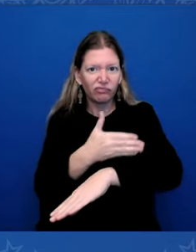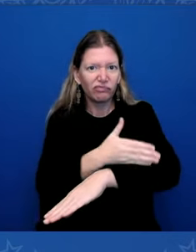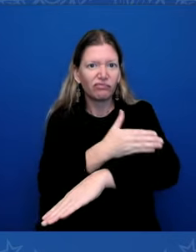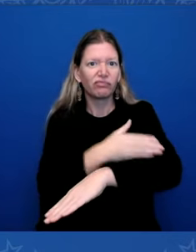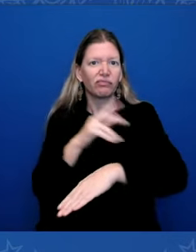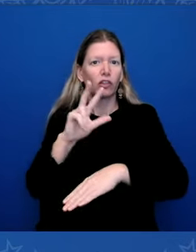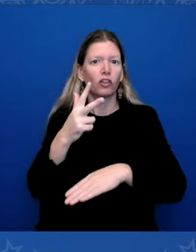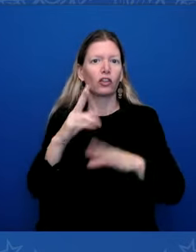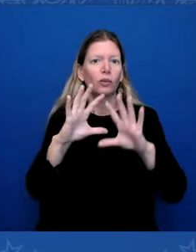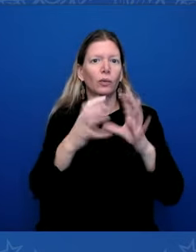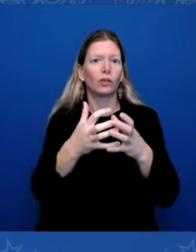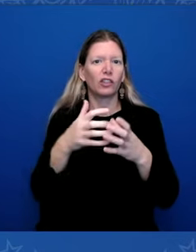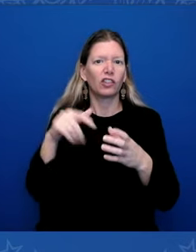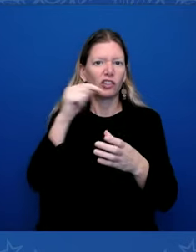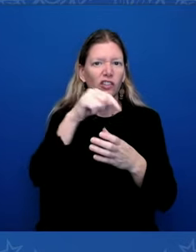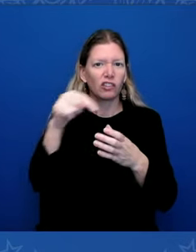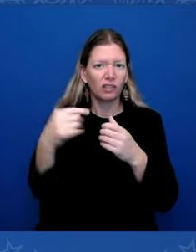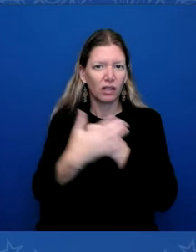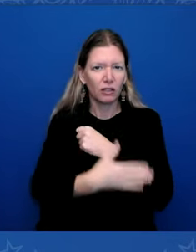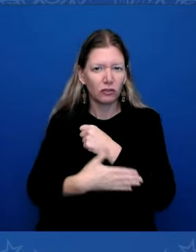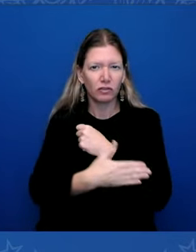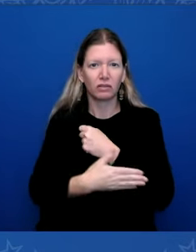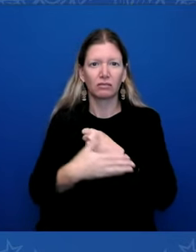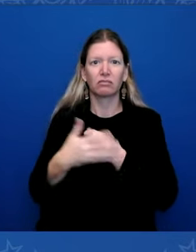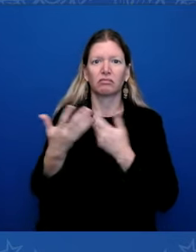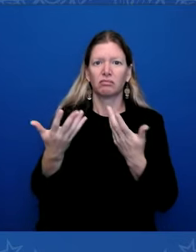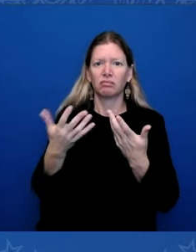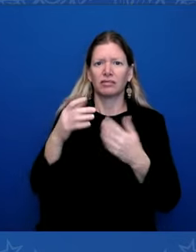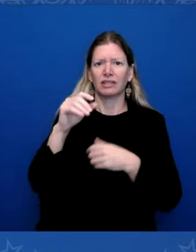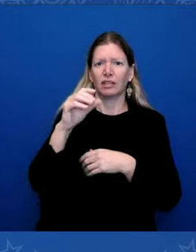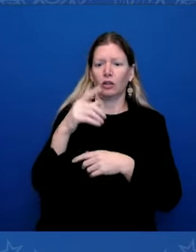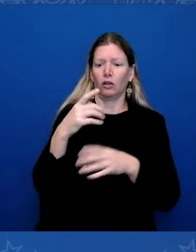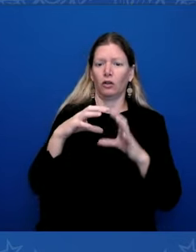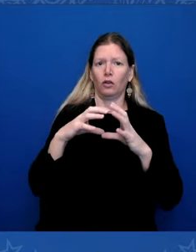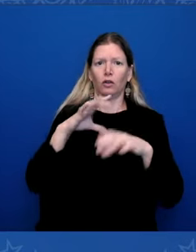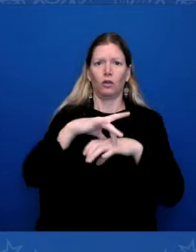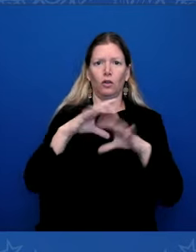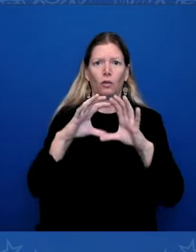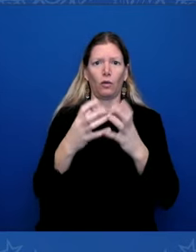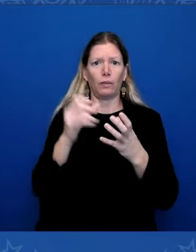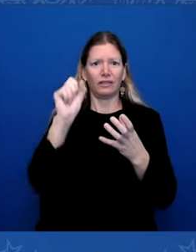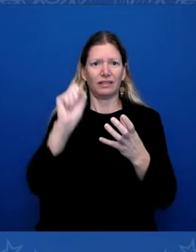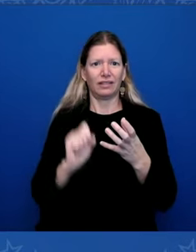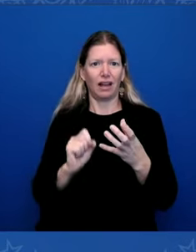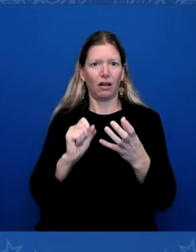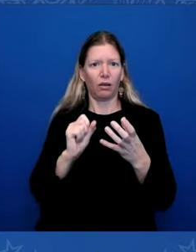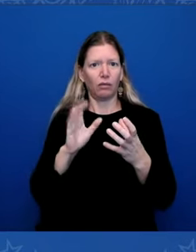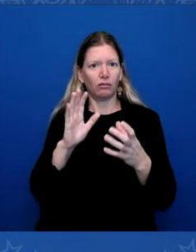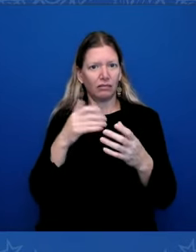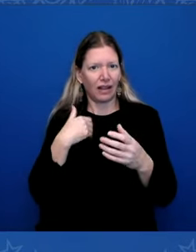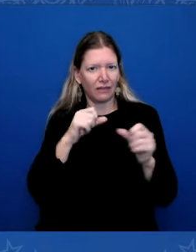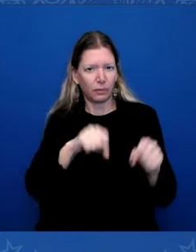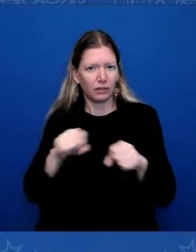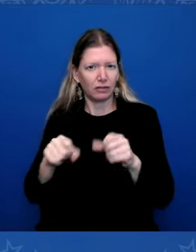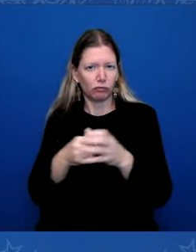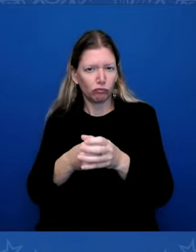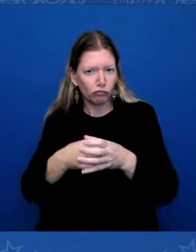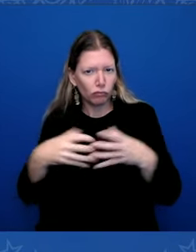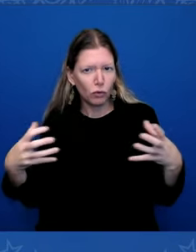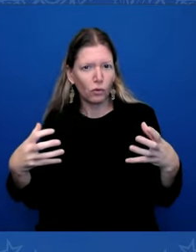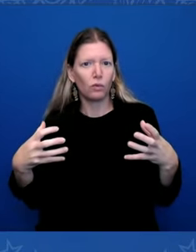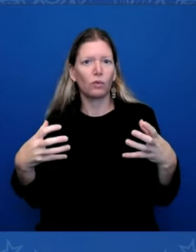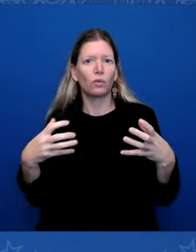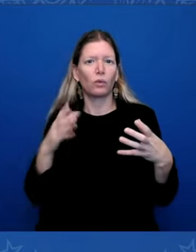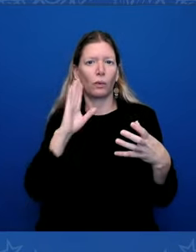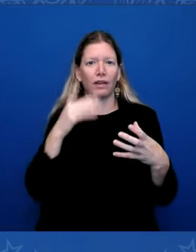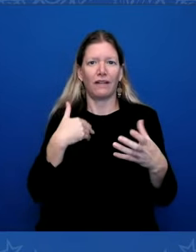We're going to have a new railroad from India all the way across to the Mediterranean, shipping lanes and pipelines across